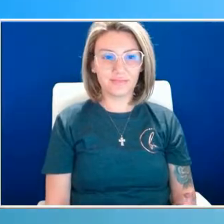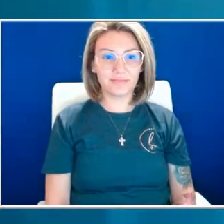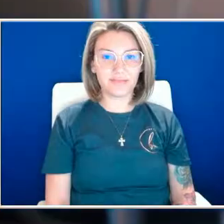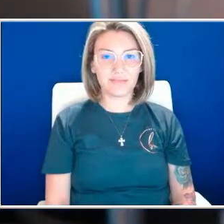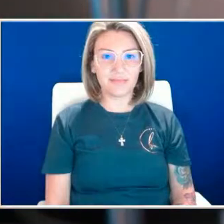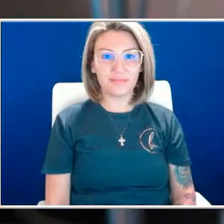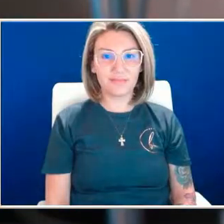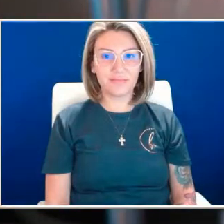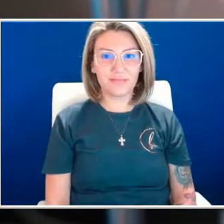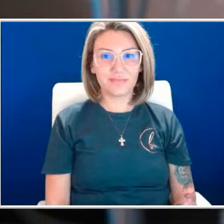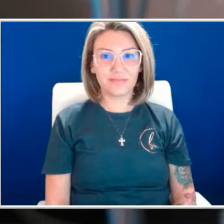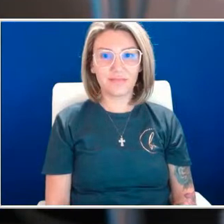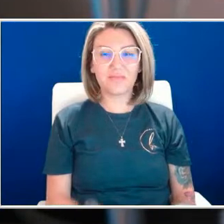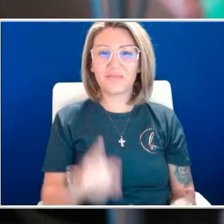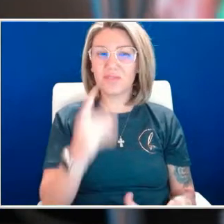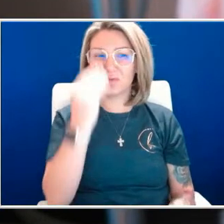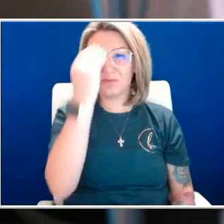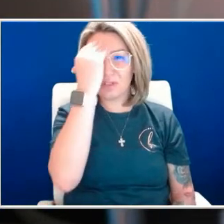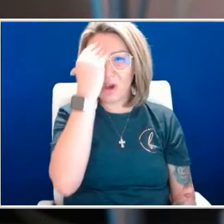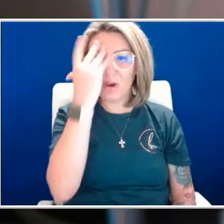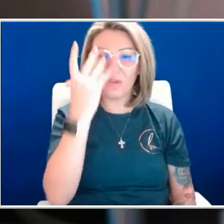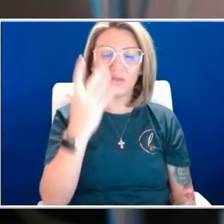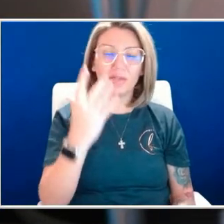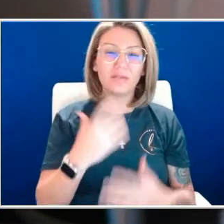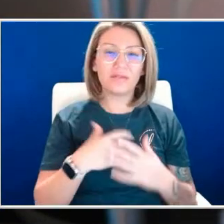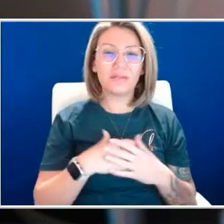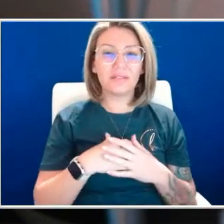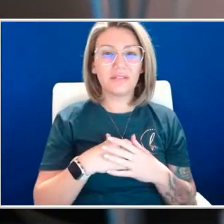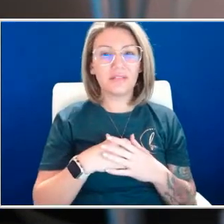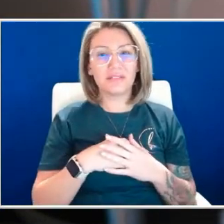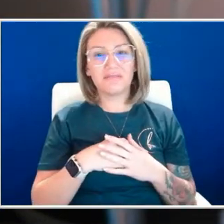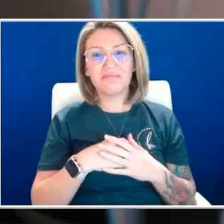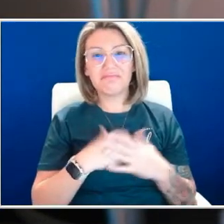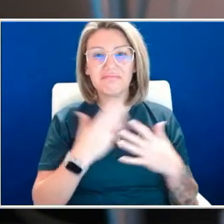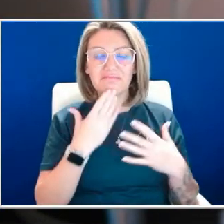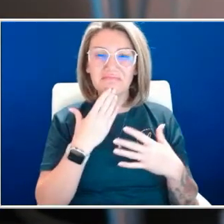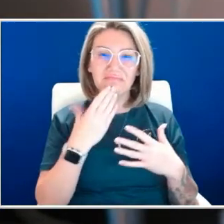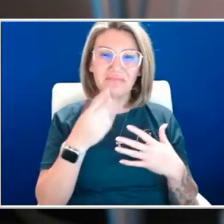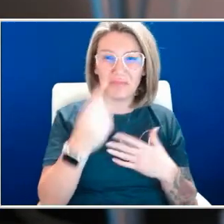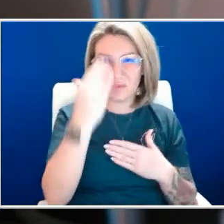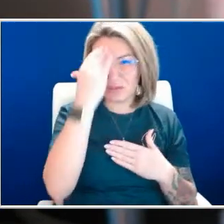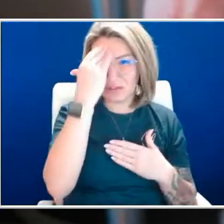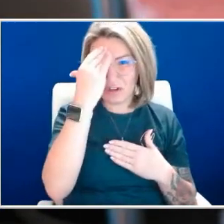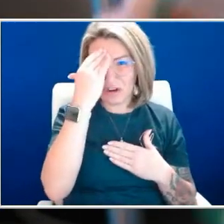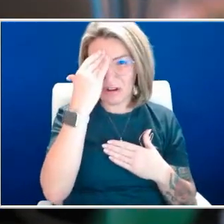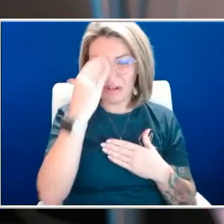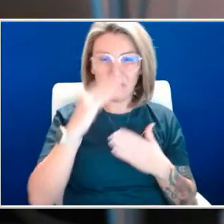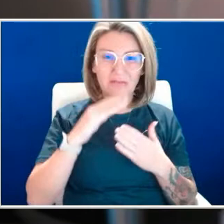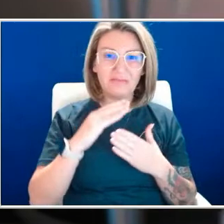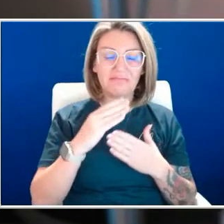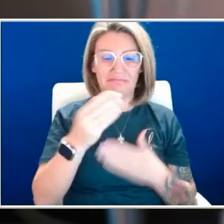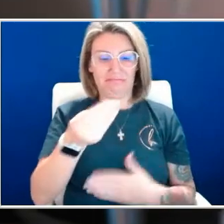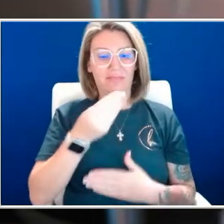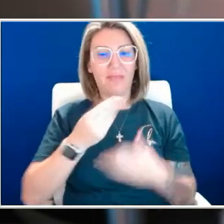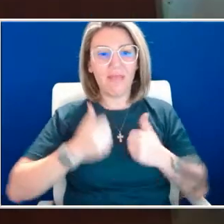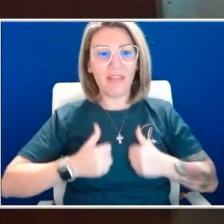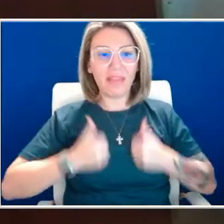it was just, thank you, for giving me life to be with my